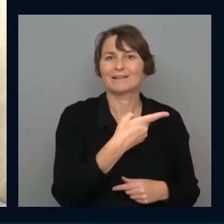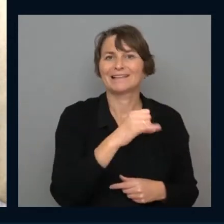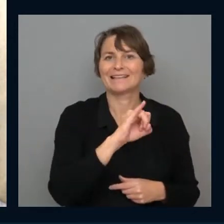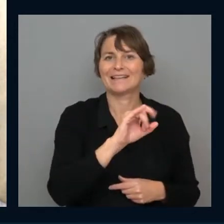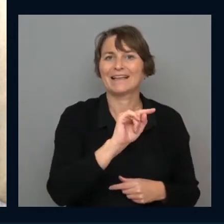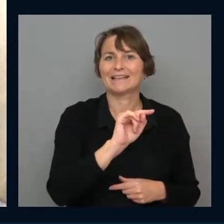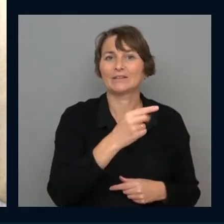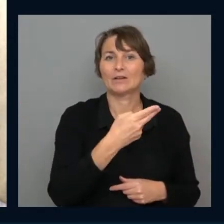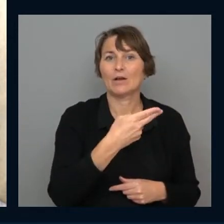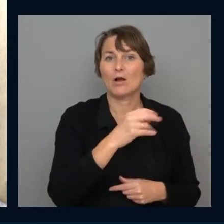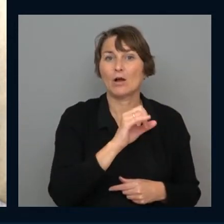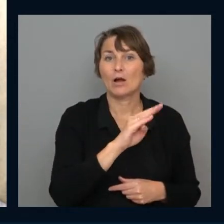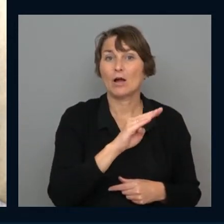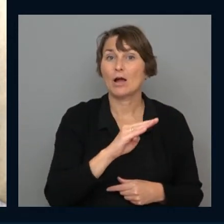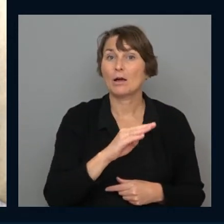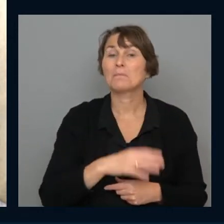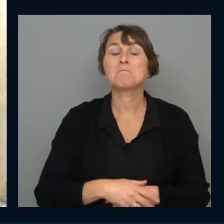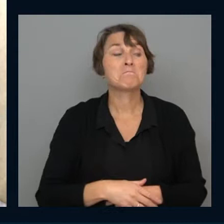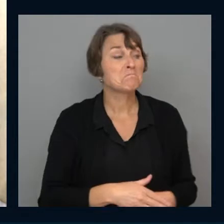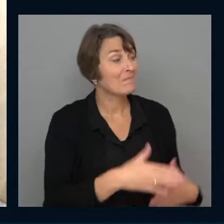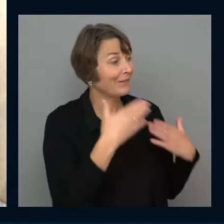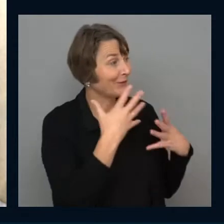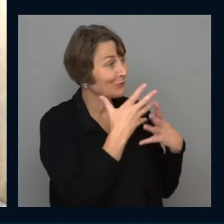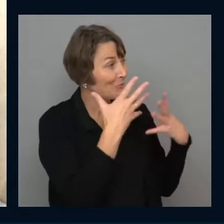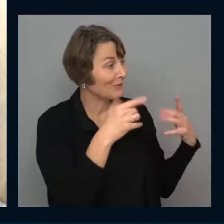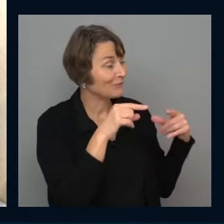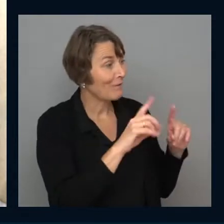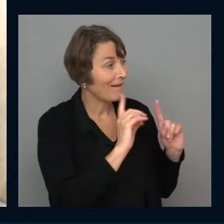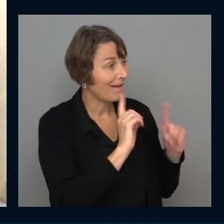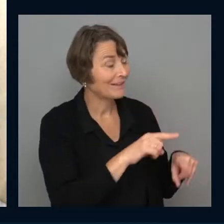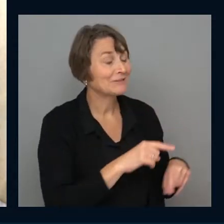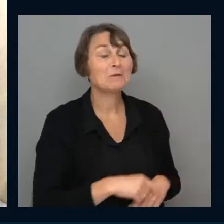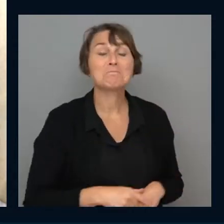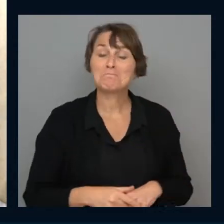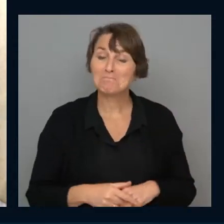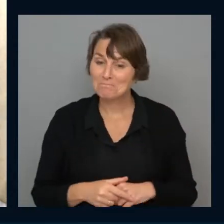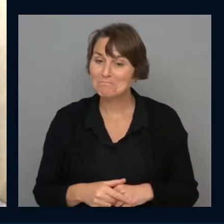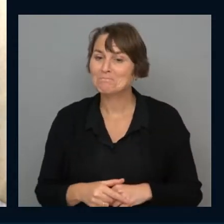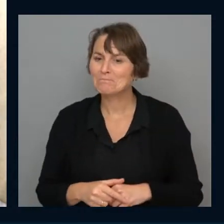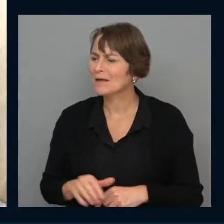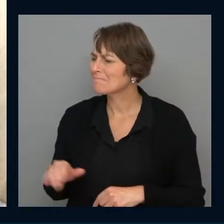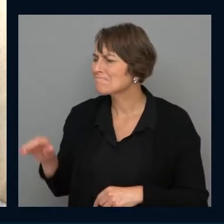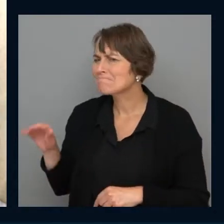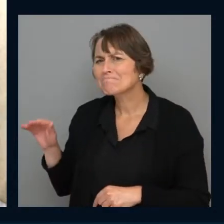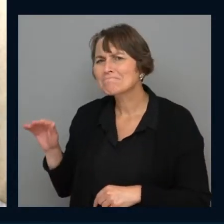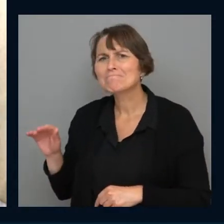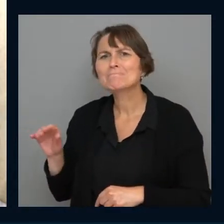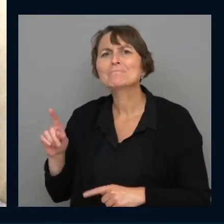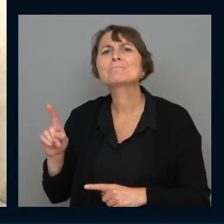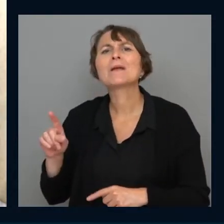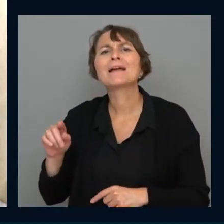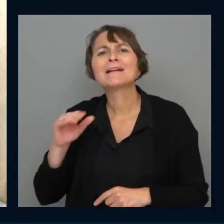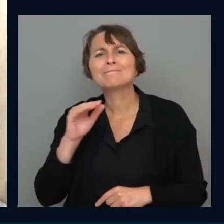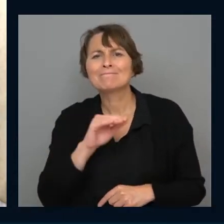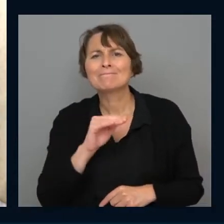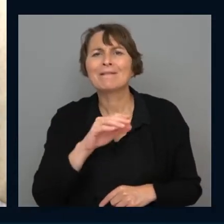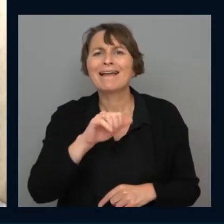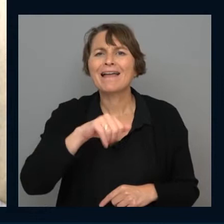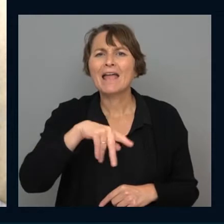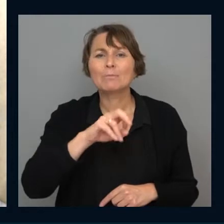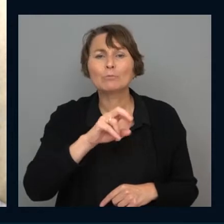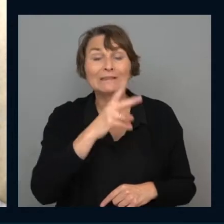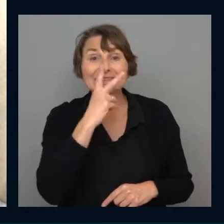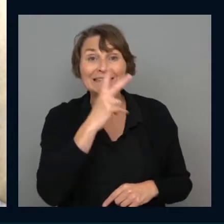Well, thank you so much for this answer. Yeah, great answer. And April, do you see a lot of customers that you are working for